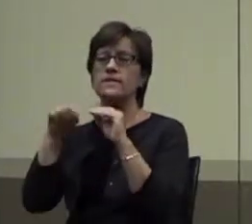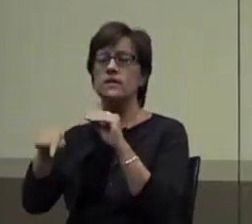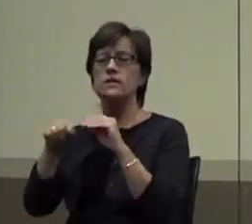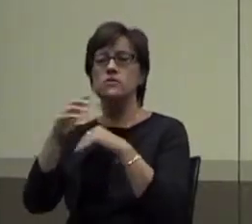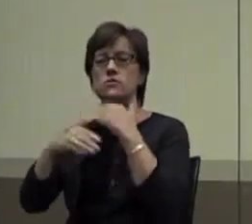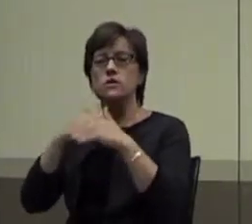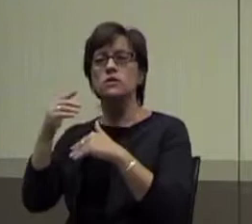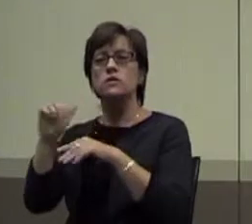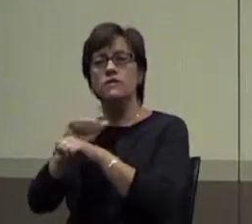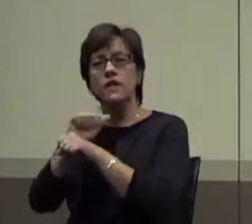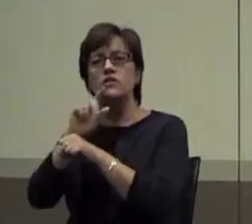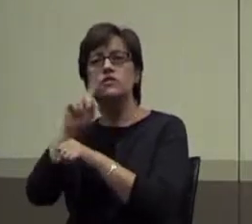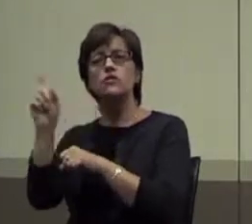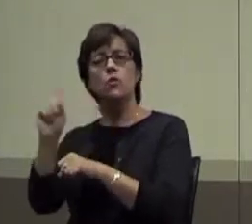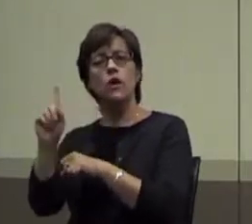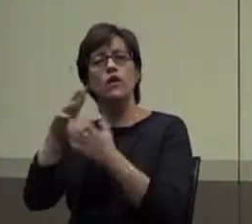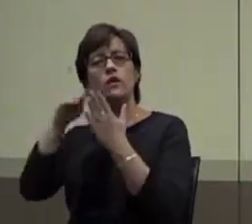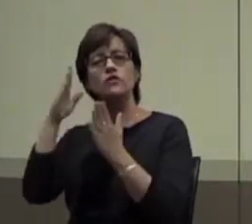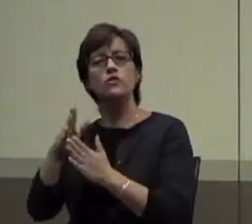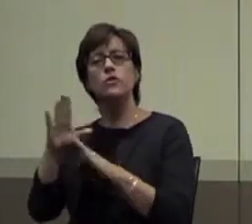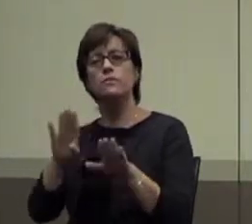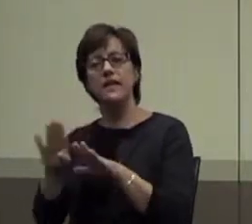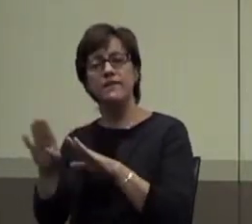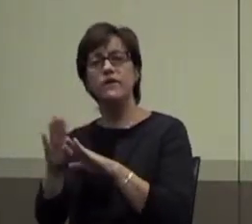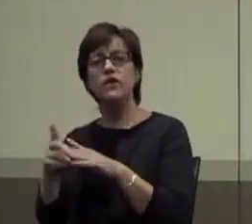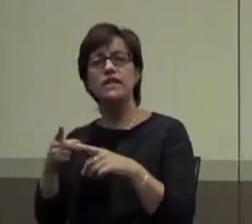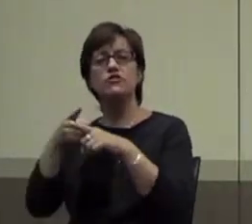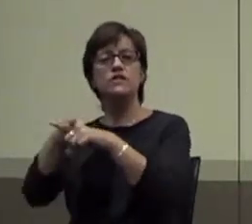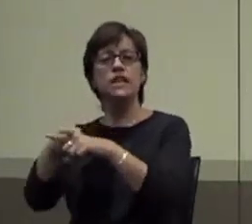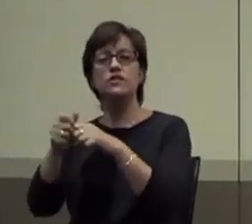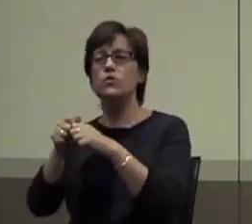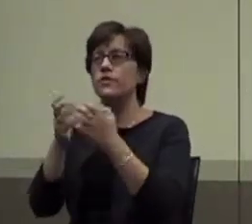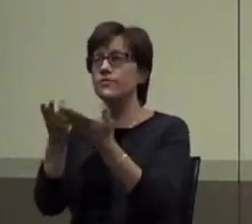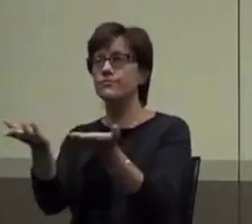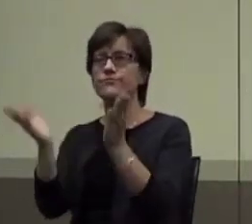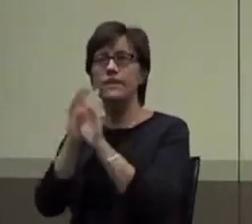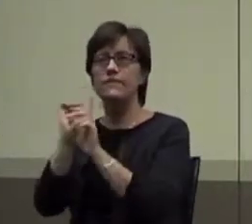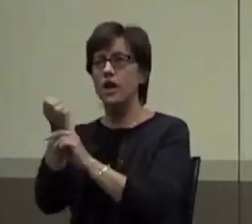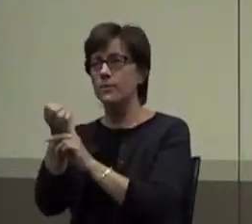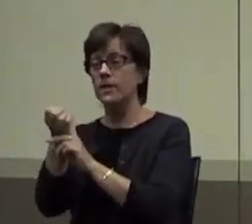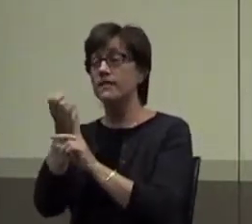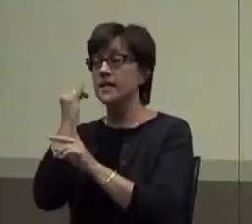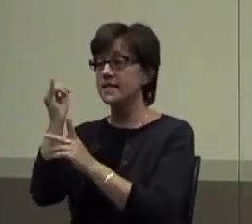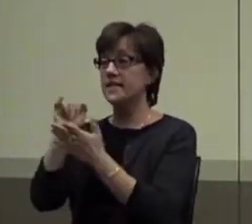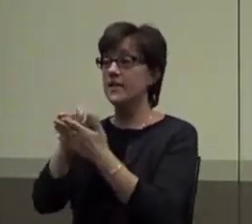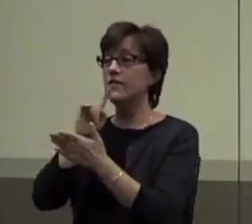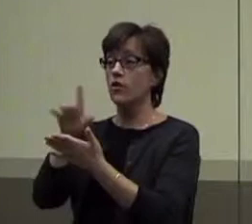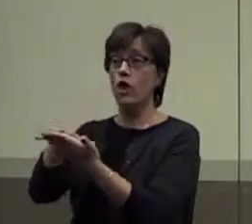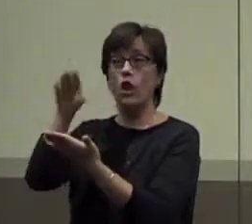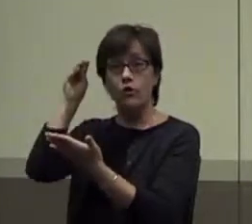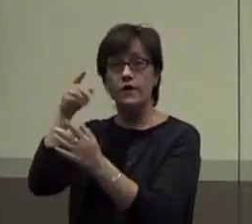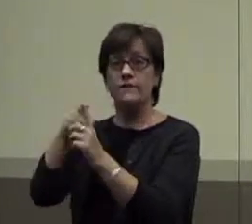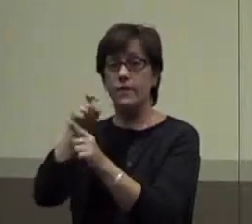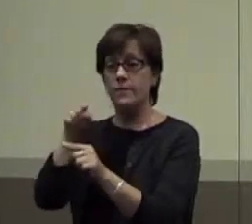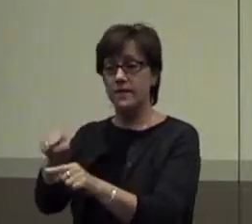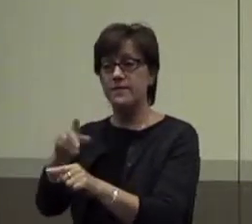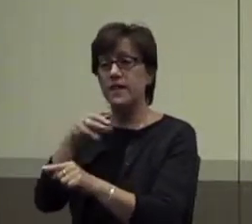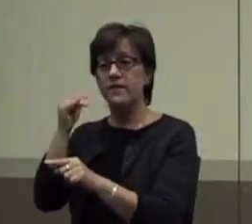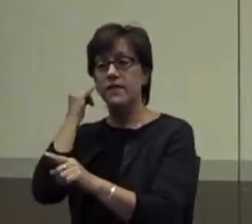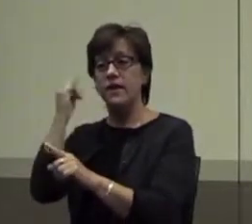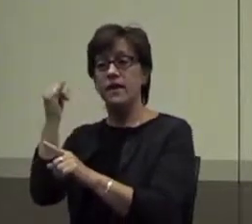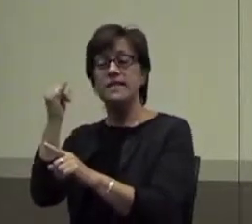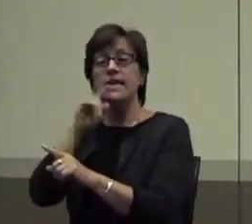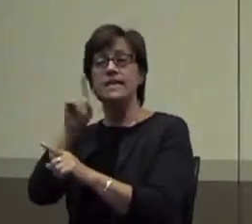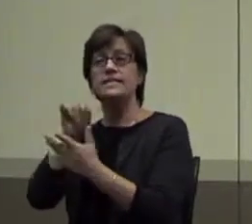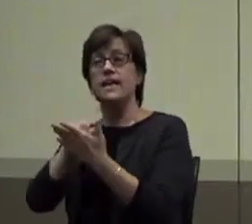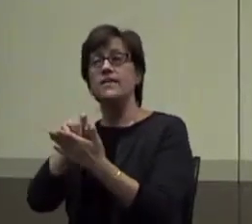is where the student behavior intersects with the environment, the idea that they're actually learning from this, and so the idea is